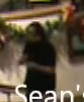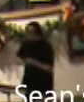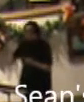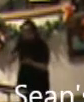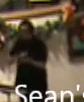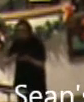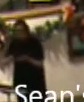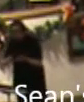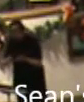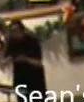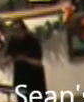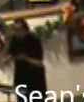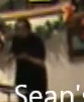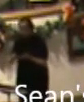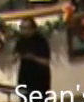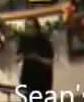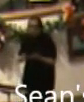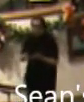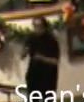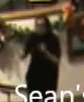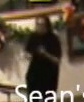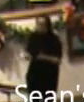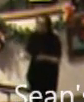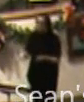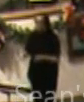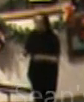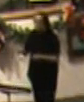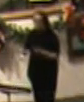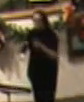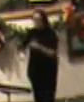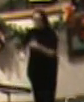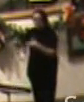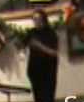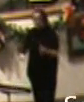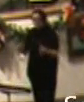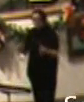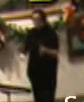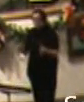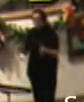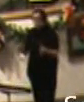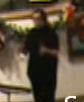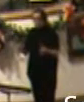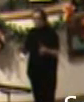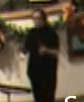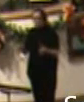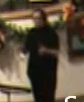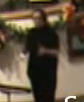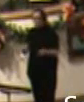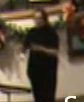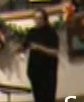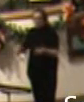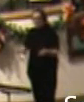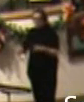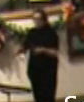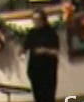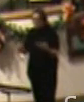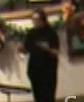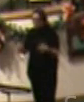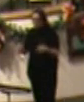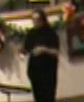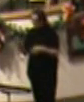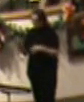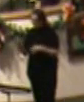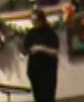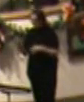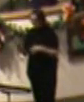week a lot of people will be delivering the holiday food boxes, so we wanted to have a reception for them to follow the service today,